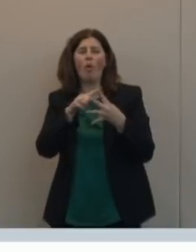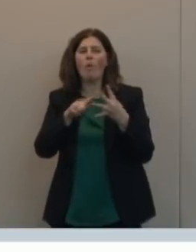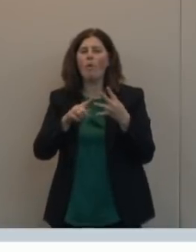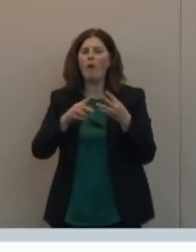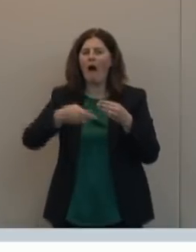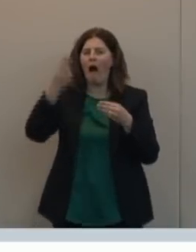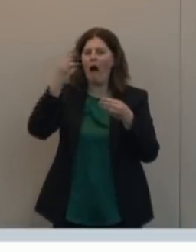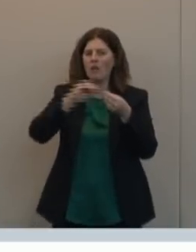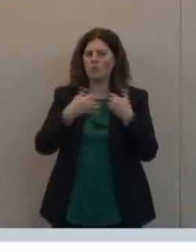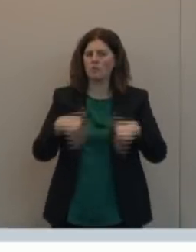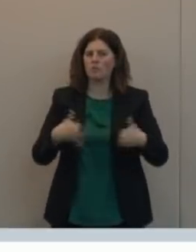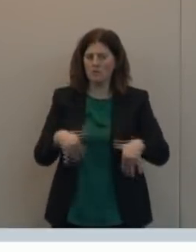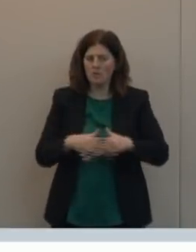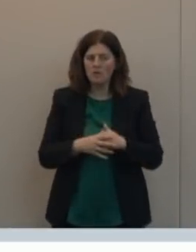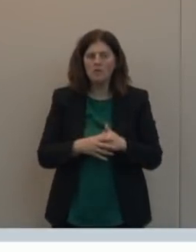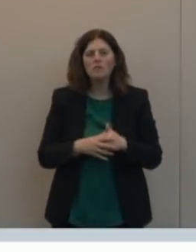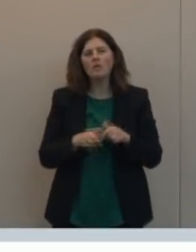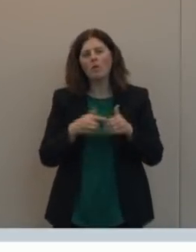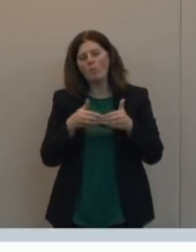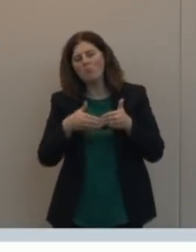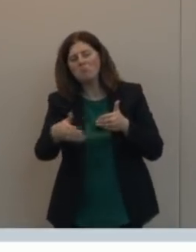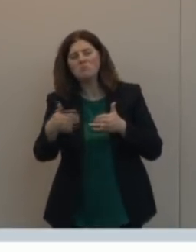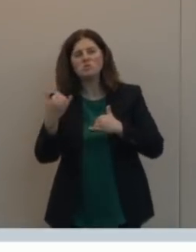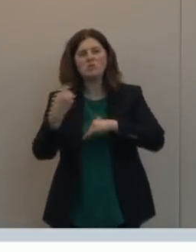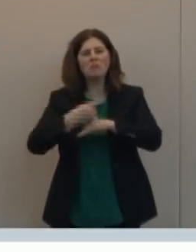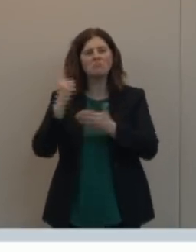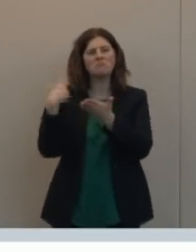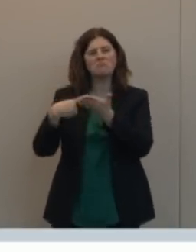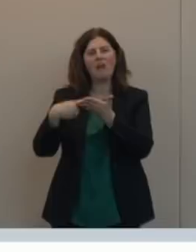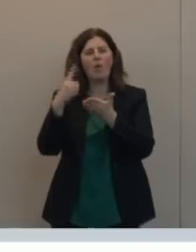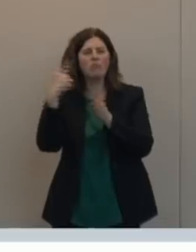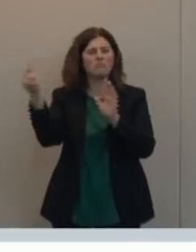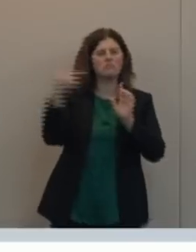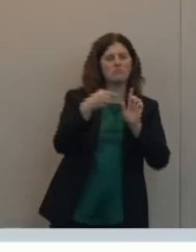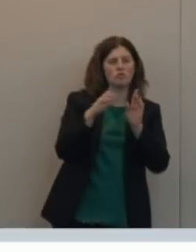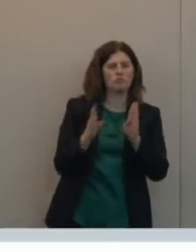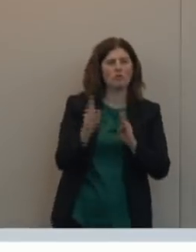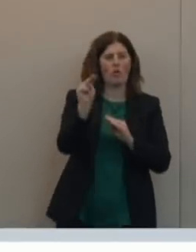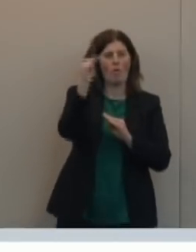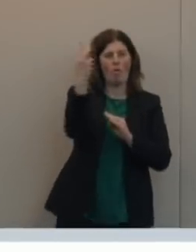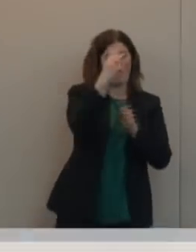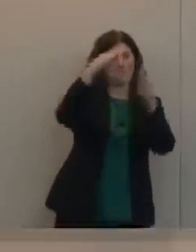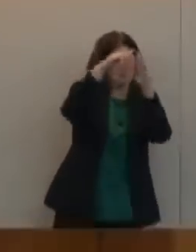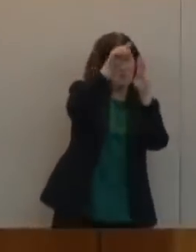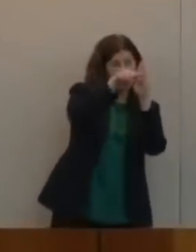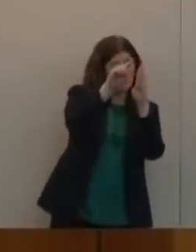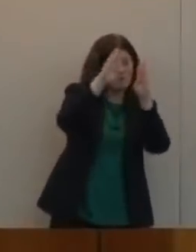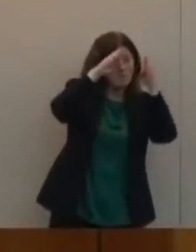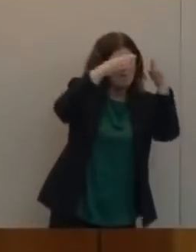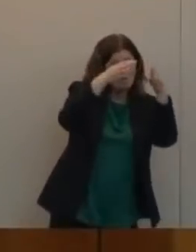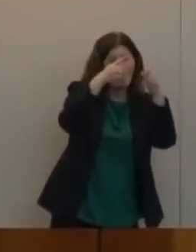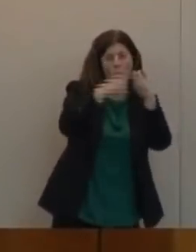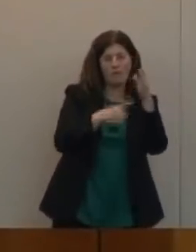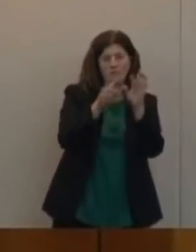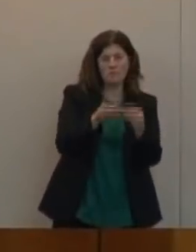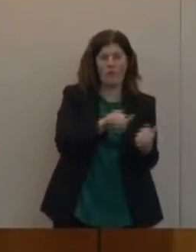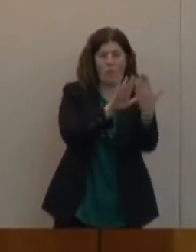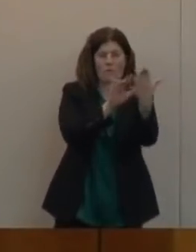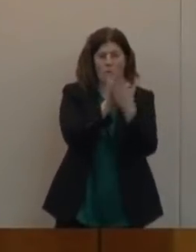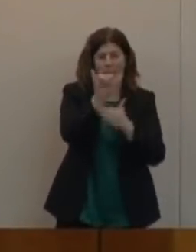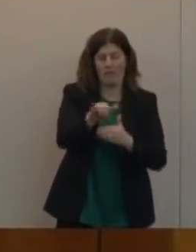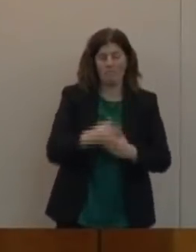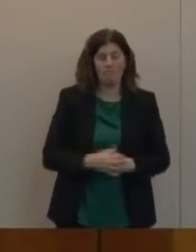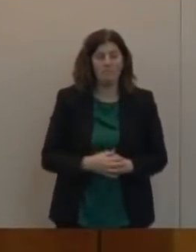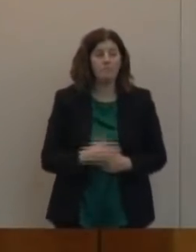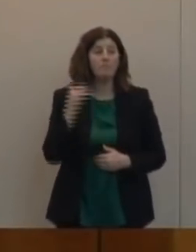rates. And as we go through the rest of the presentation today, I'll be coming back to this part of the state to let you know more about what the team is doing to do that.